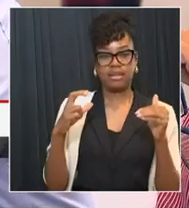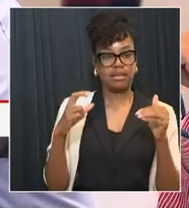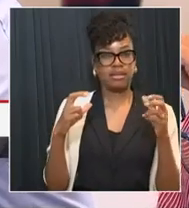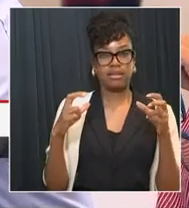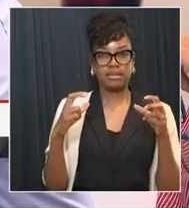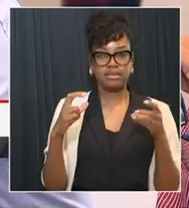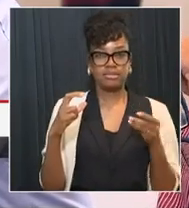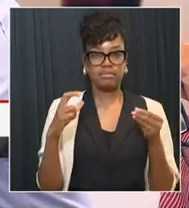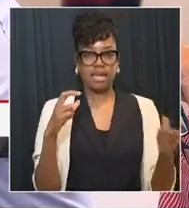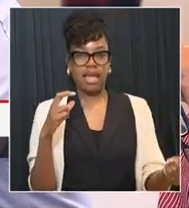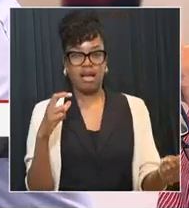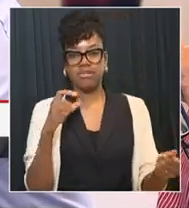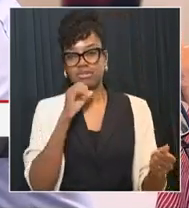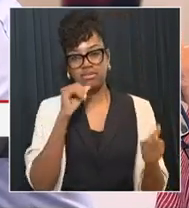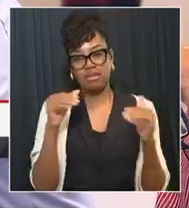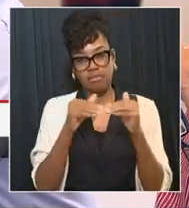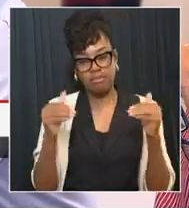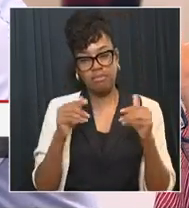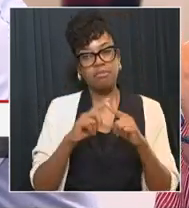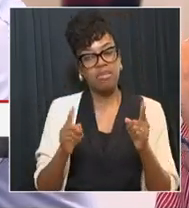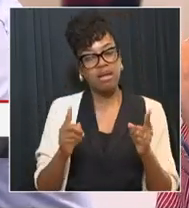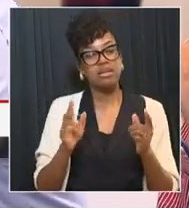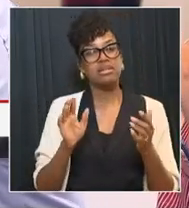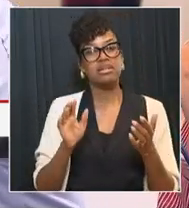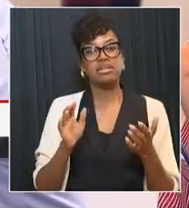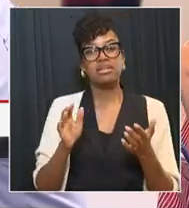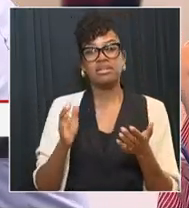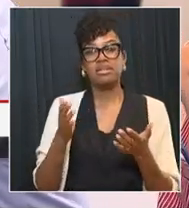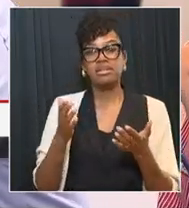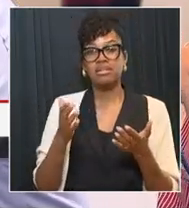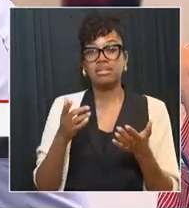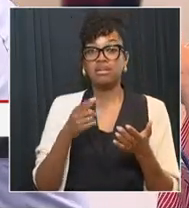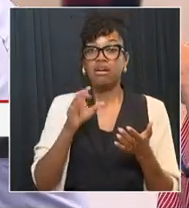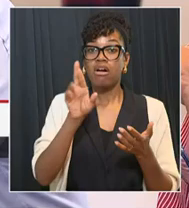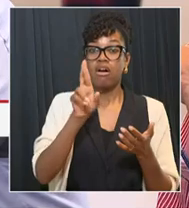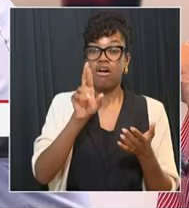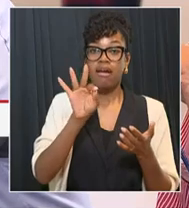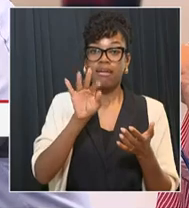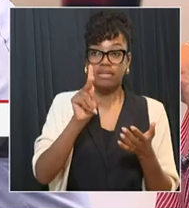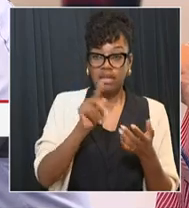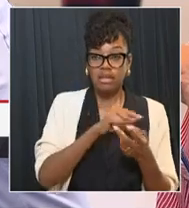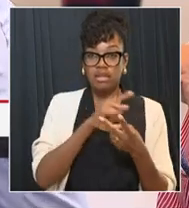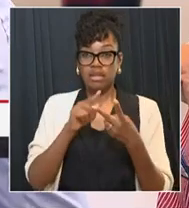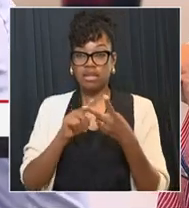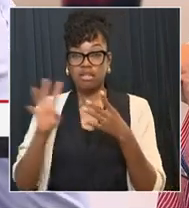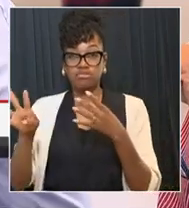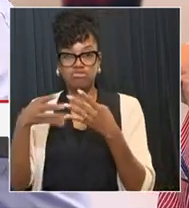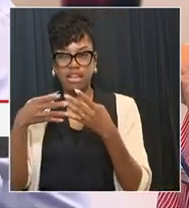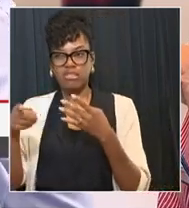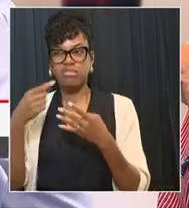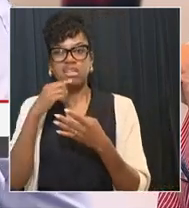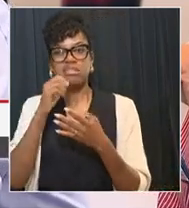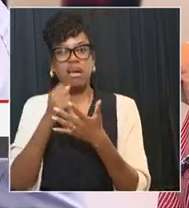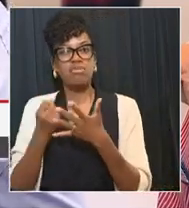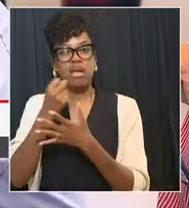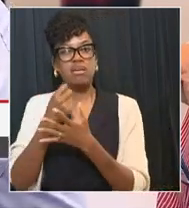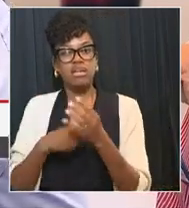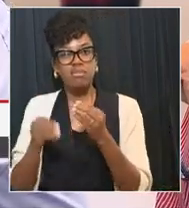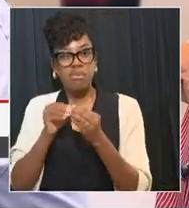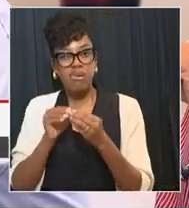to cover the RFK project. I mean, between the jail no longer sounding like it's going to be a priority. Also, you talked about the ballpark fund. I